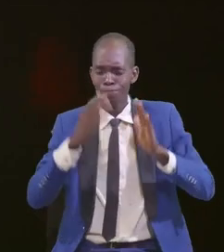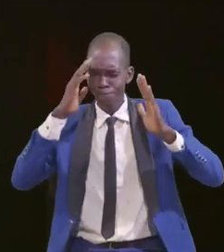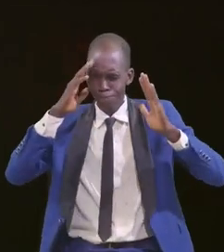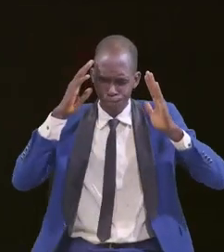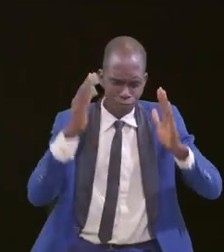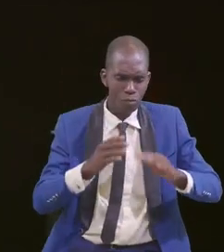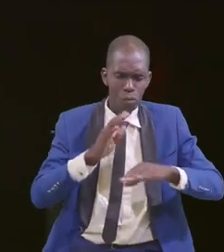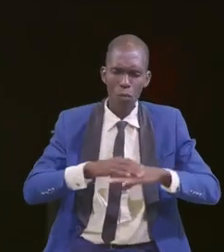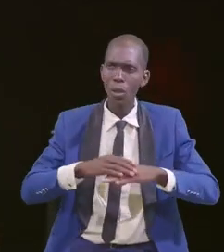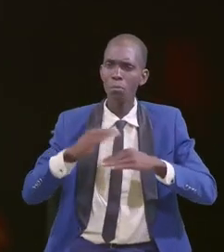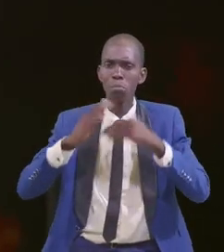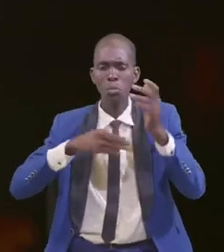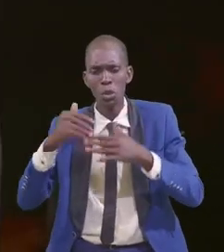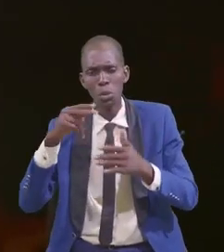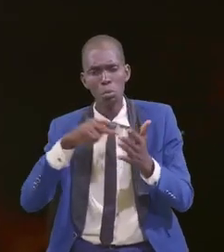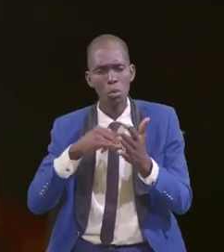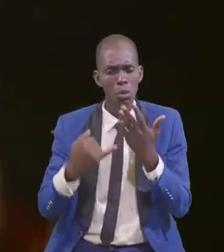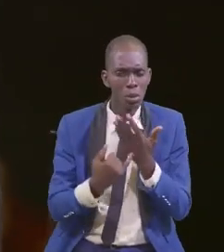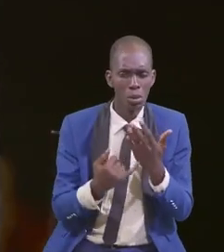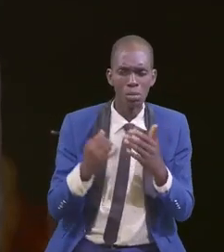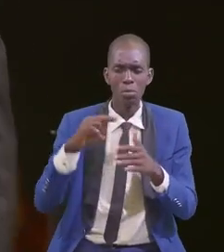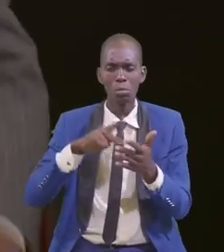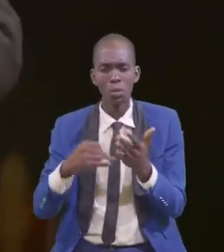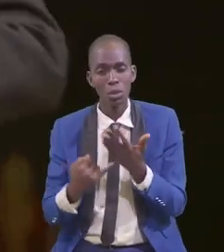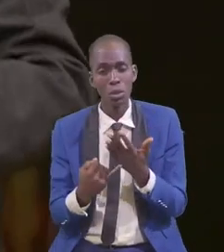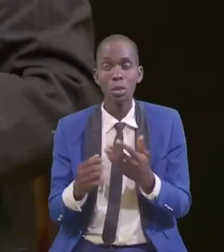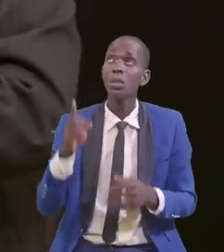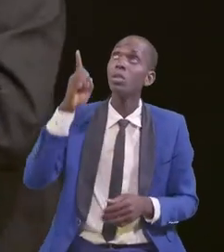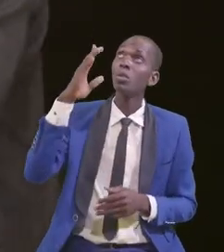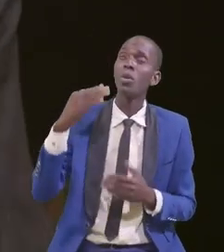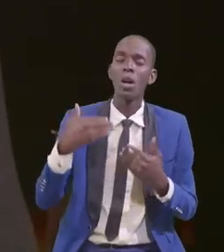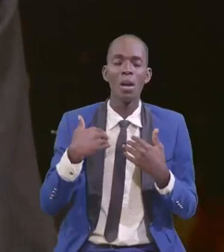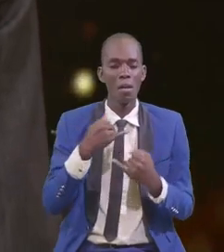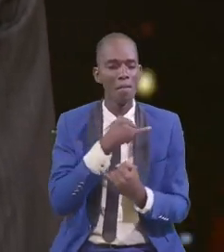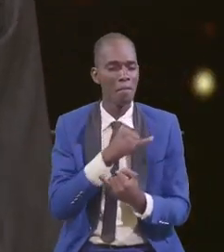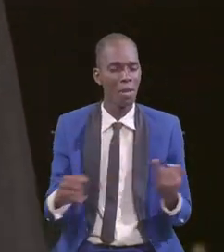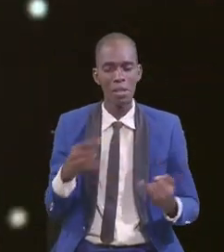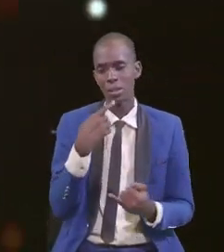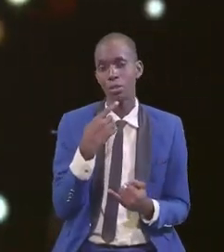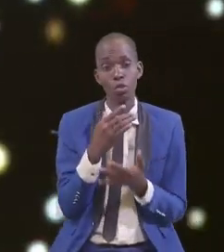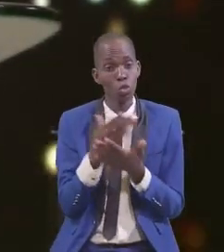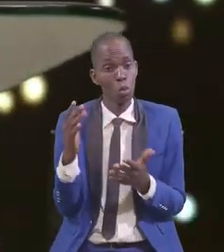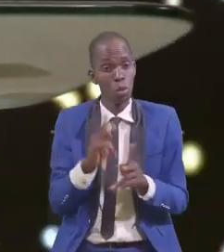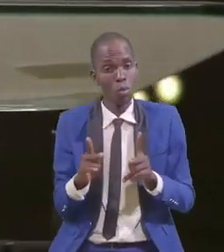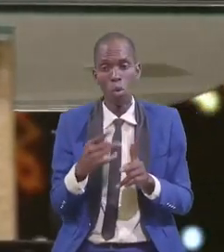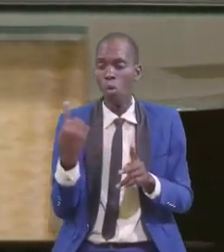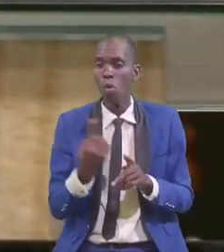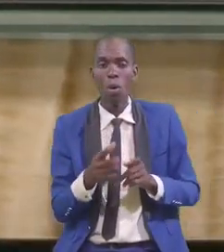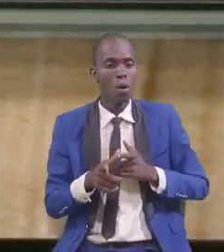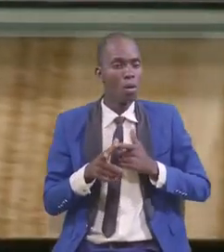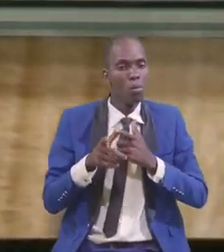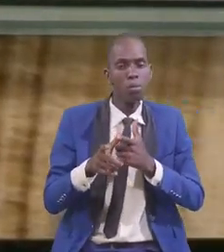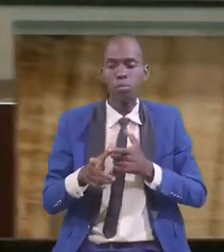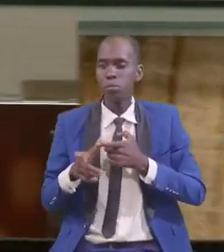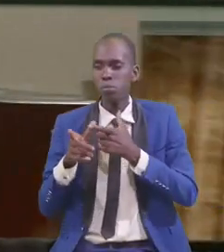projects, God has the final say. On the people who are running and running after the things of